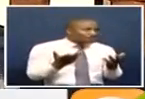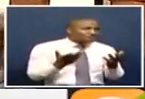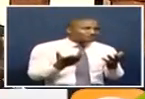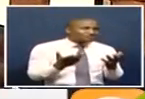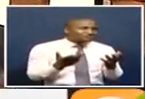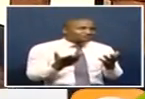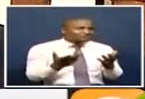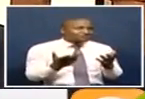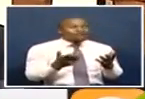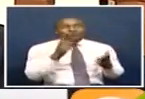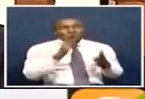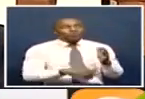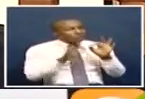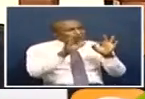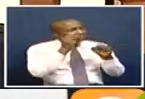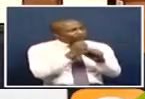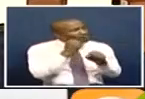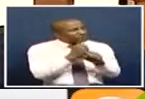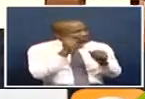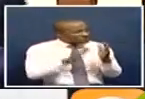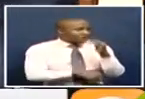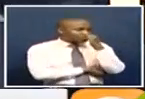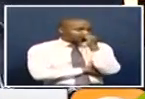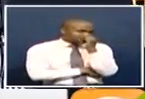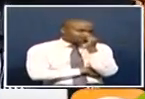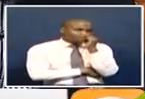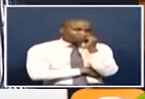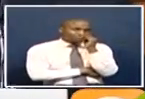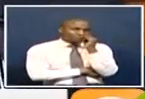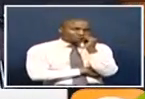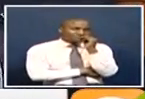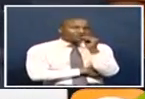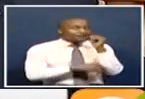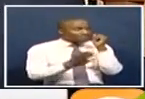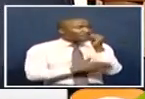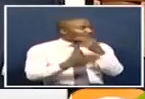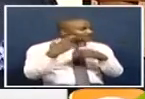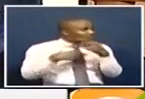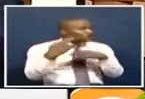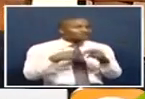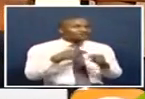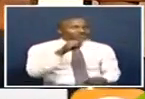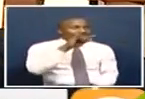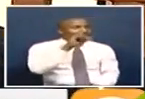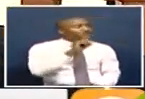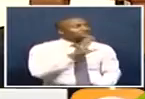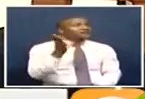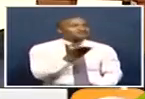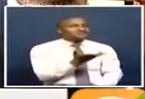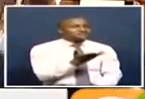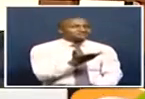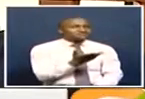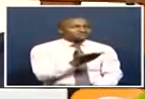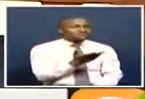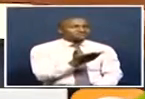What a remarkable thing she has done in life for people. Yes. Apart from that bad history of NYS. Yeah. Yeah. You know? And